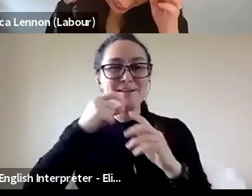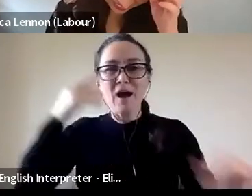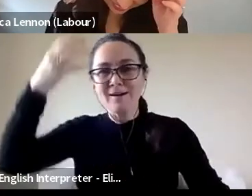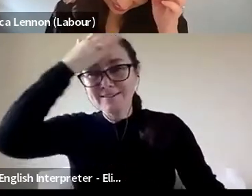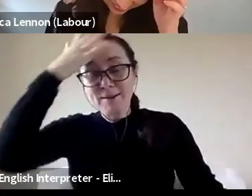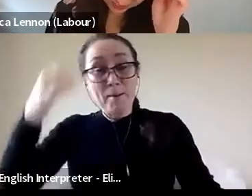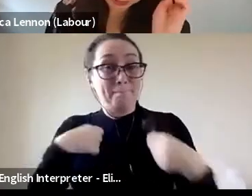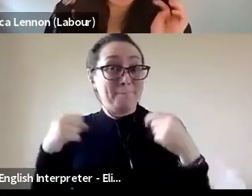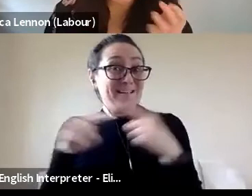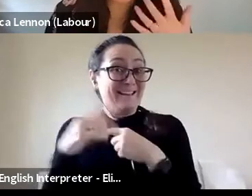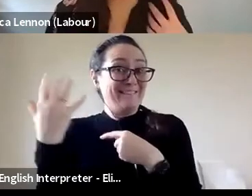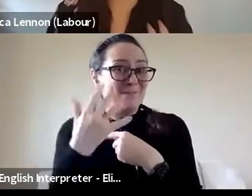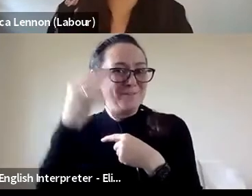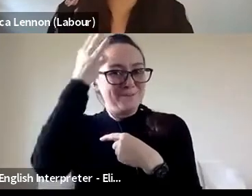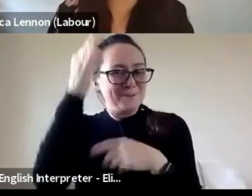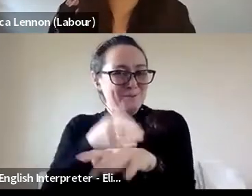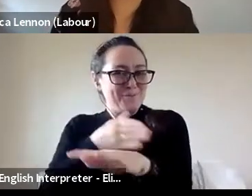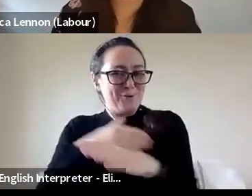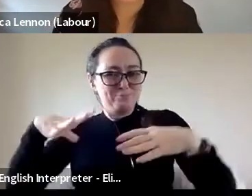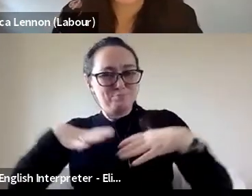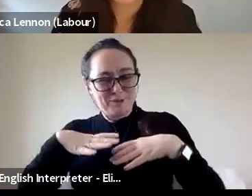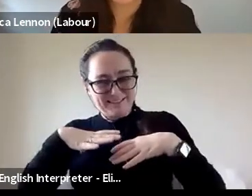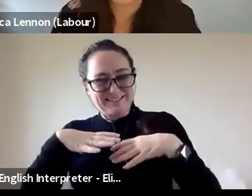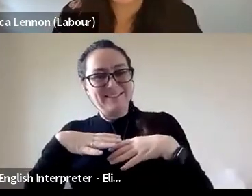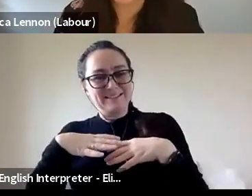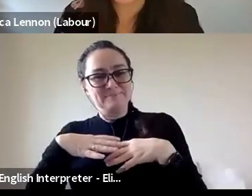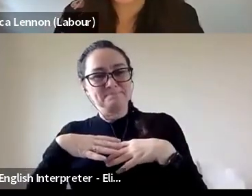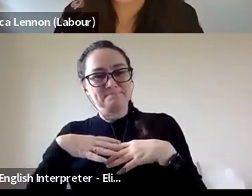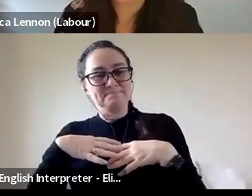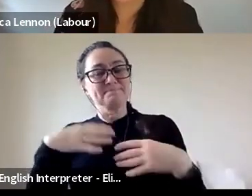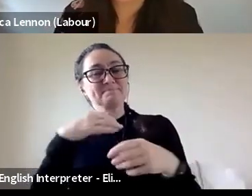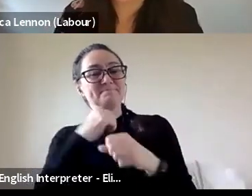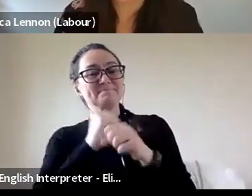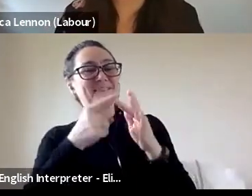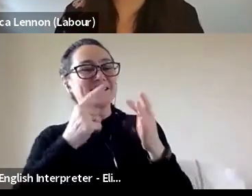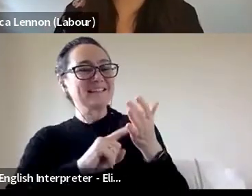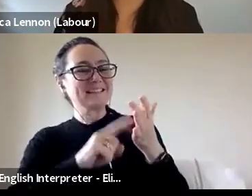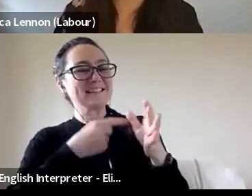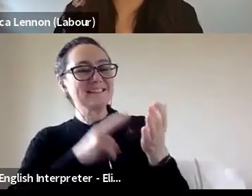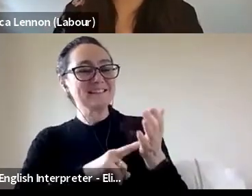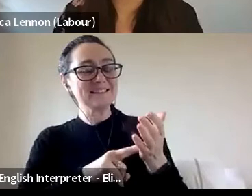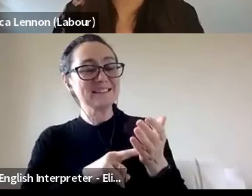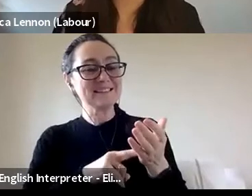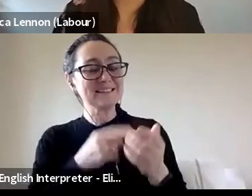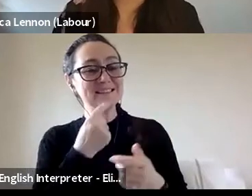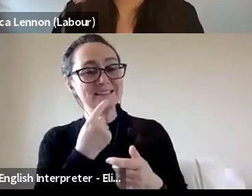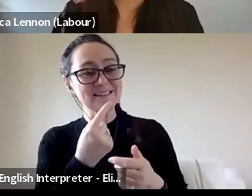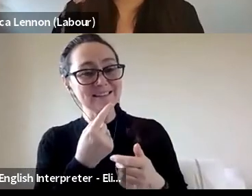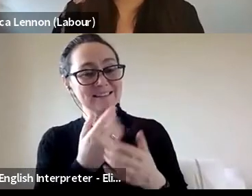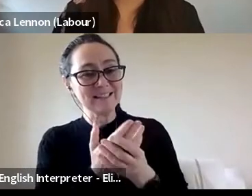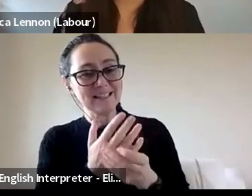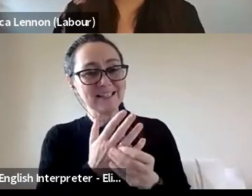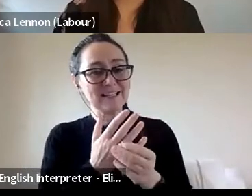help. Gillian Mackay, according to Emma there, it's all going to be sorted. Would you do more?